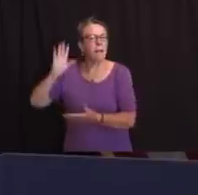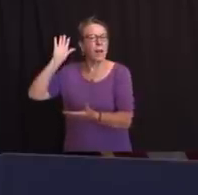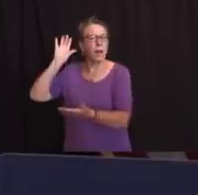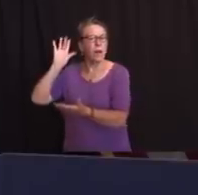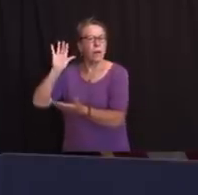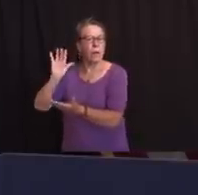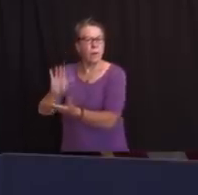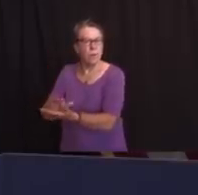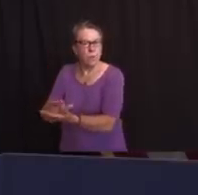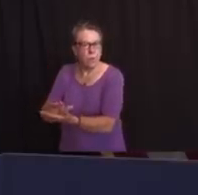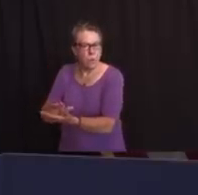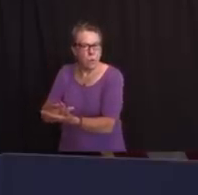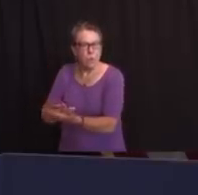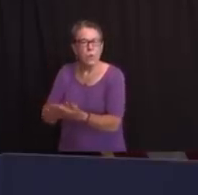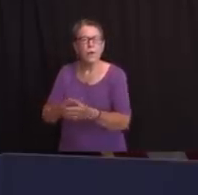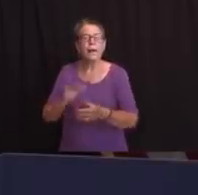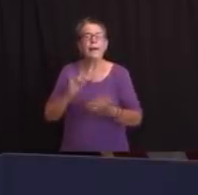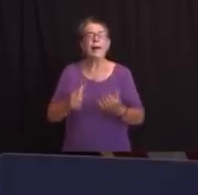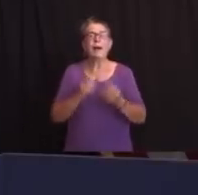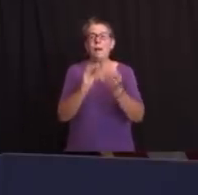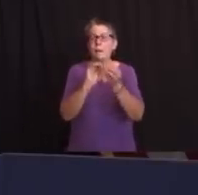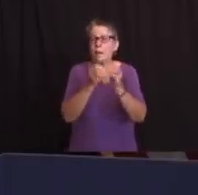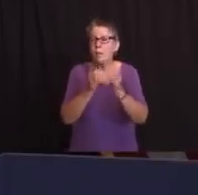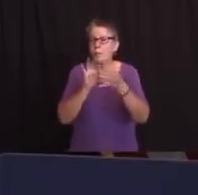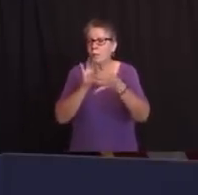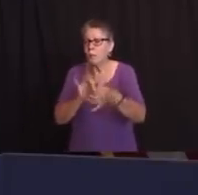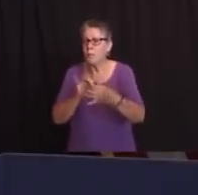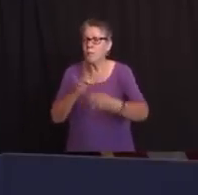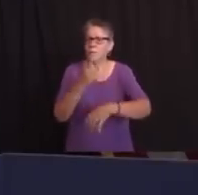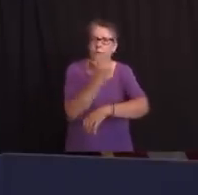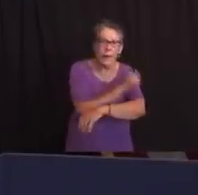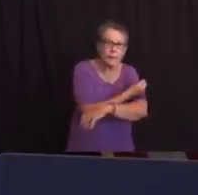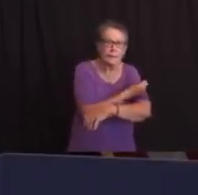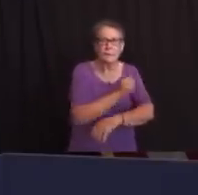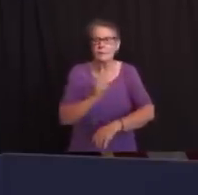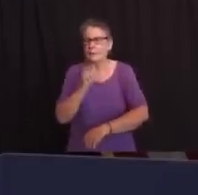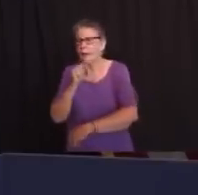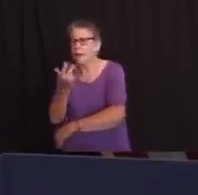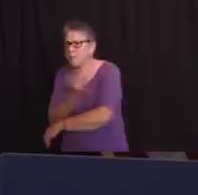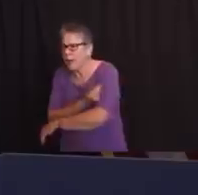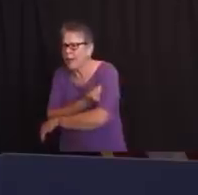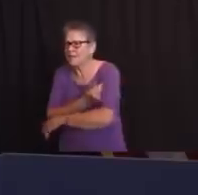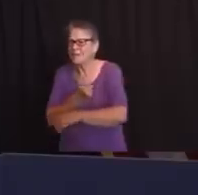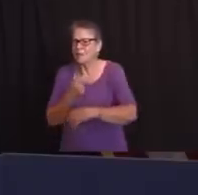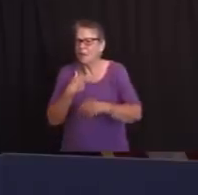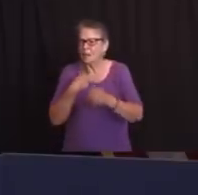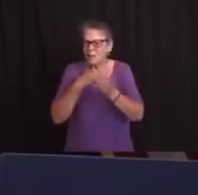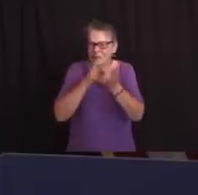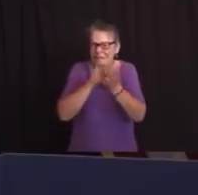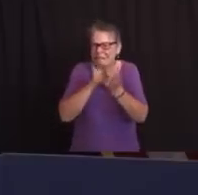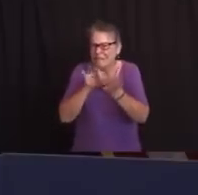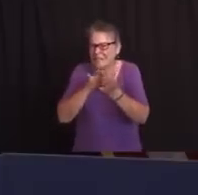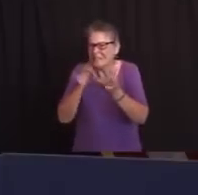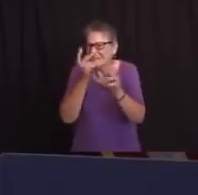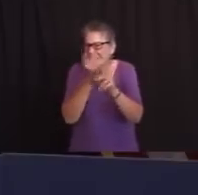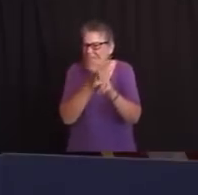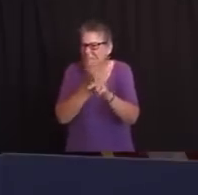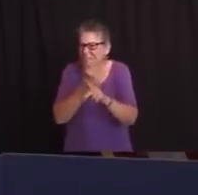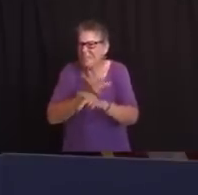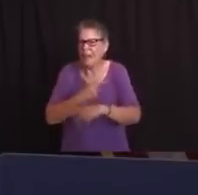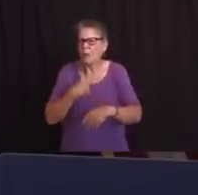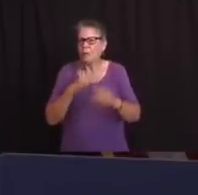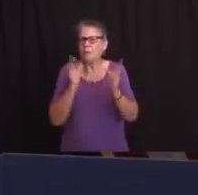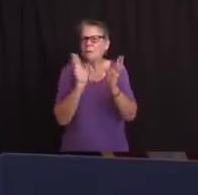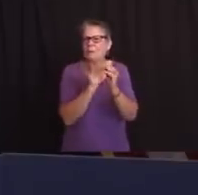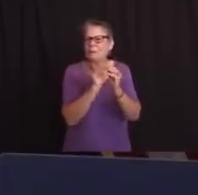through the New Jersey Hospital Association. We met with them last week, and we'll be adding more questions that will have to be reported